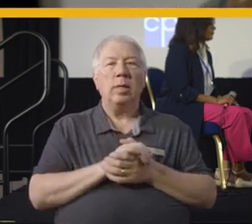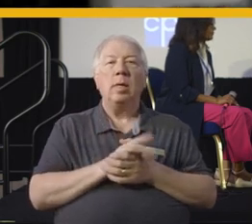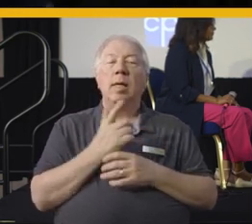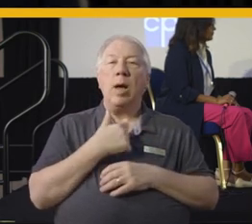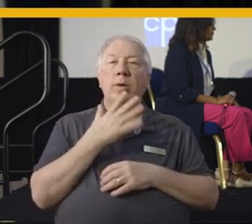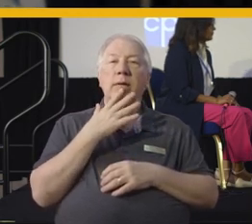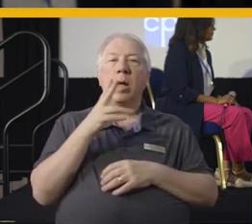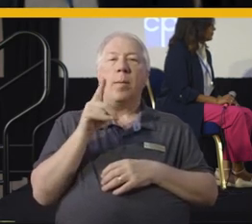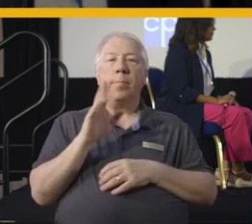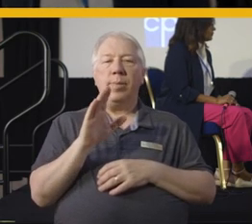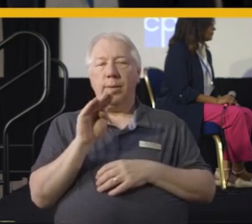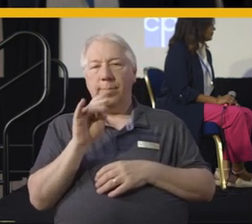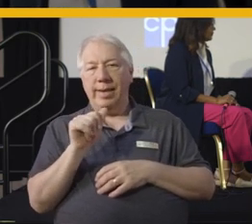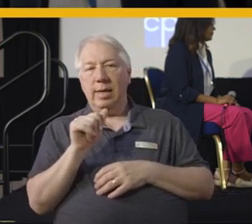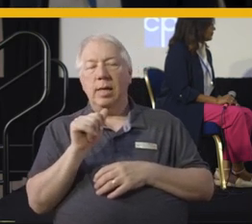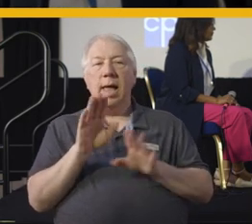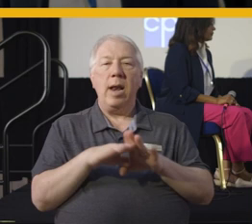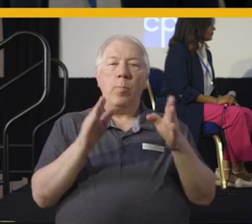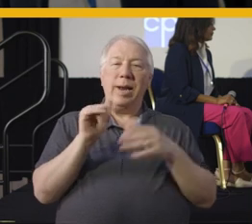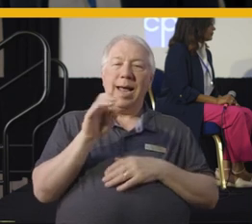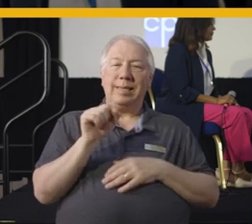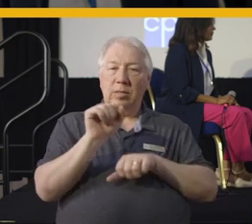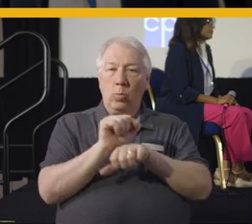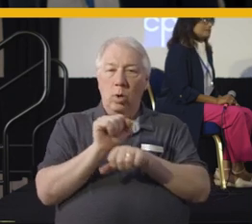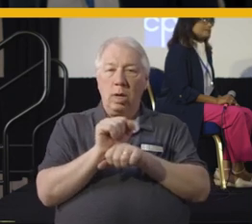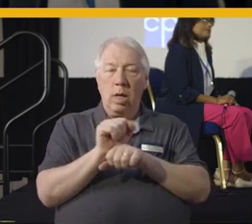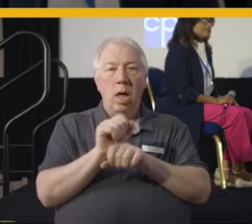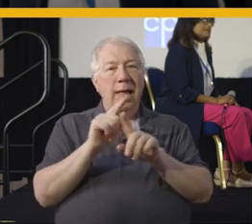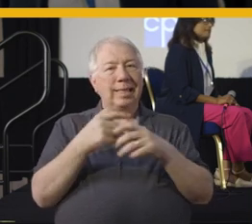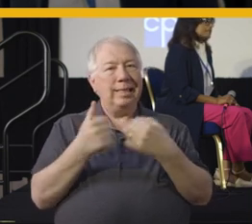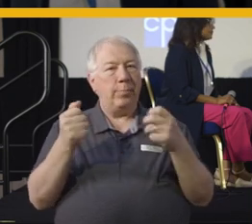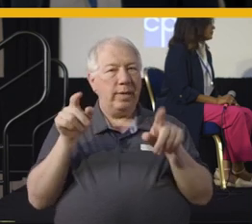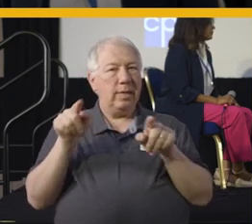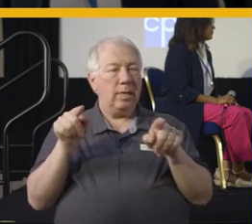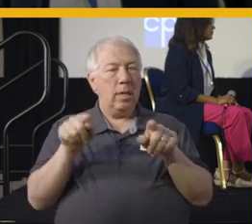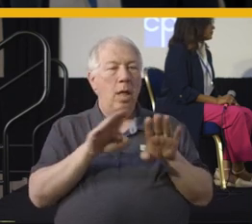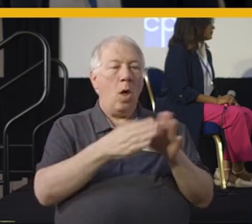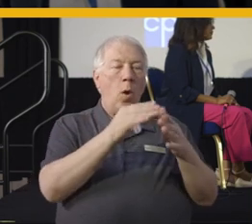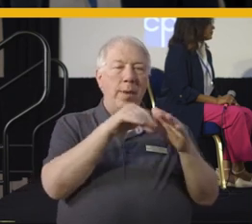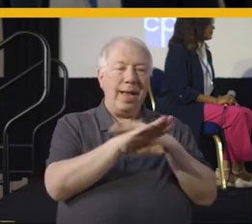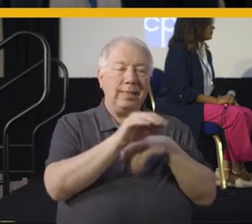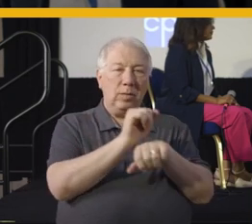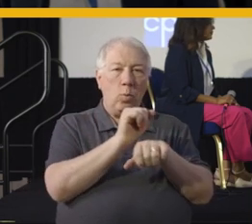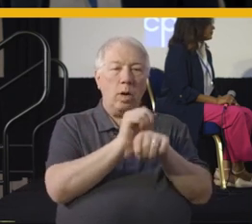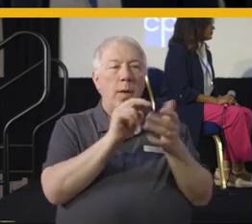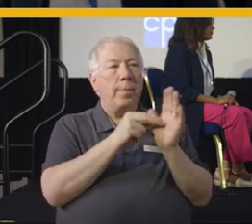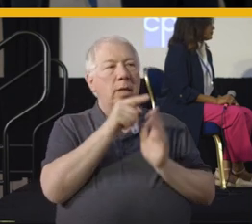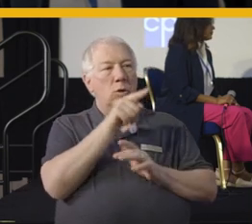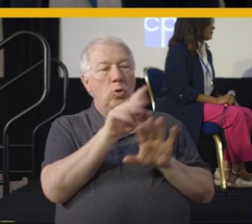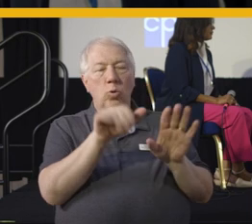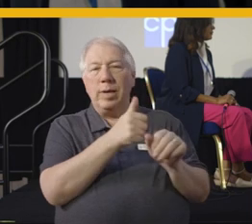say that public media and open access to your work are two different things. And open access to your work means you